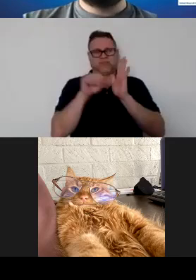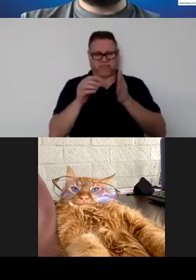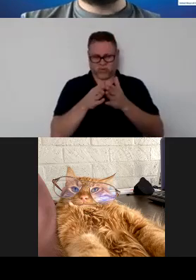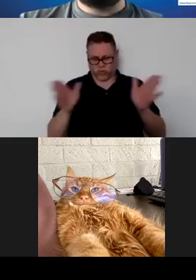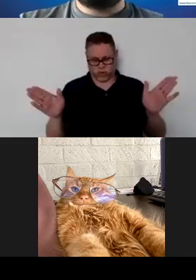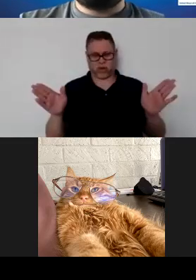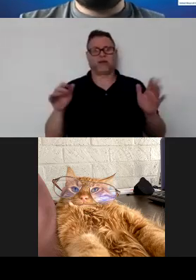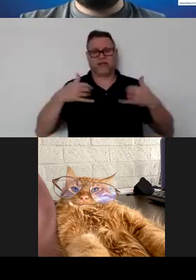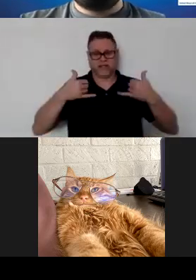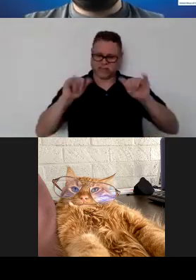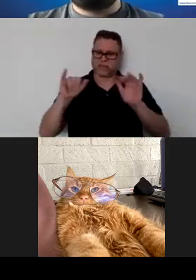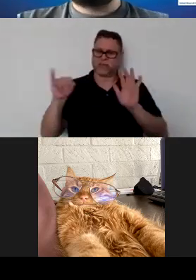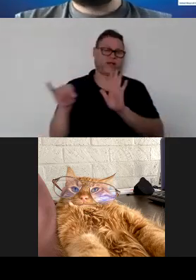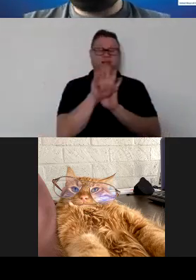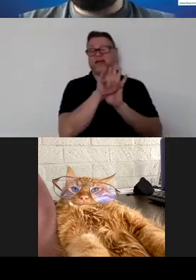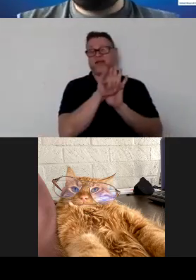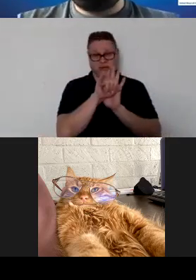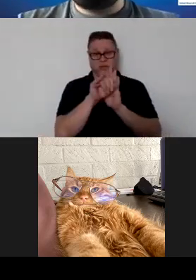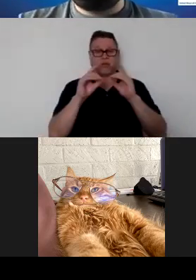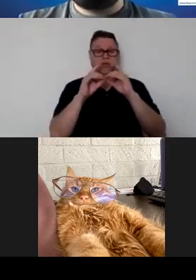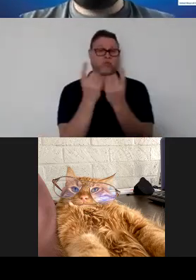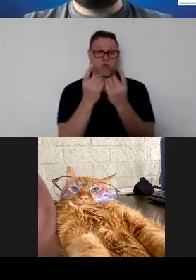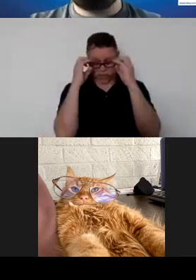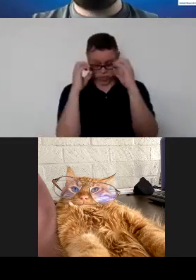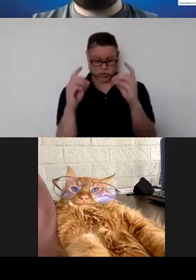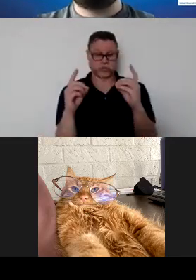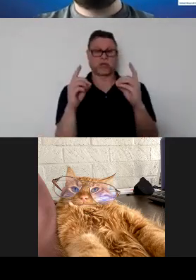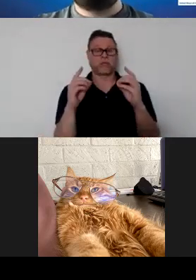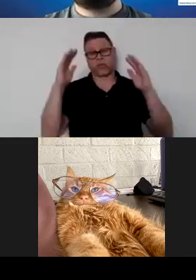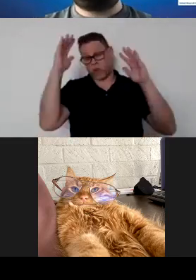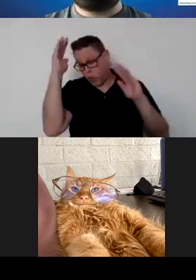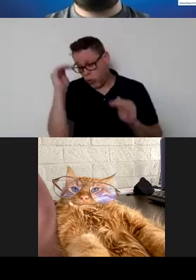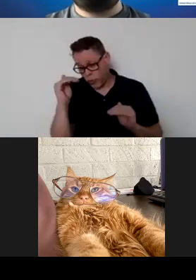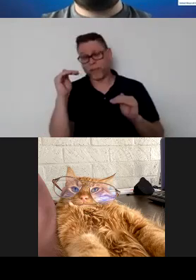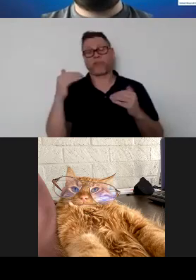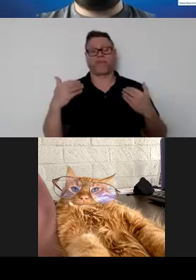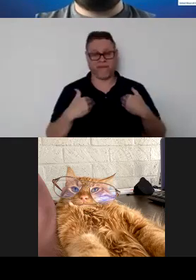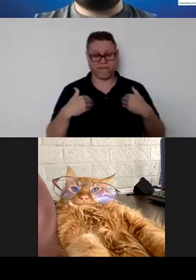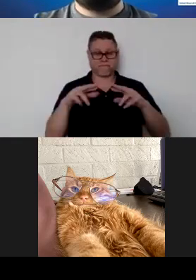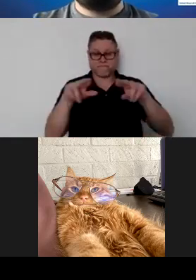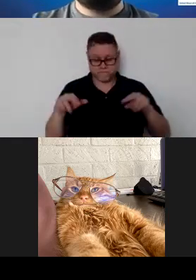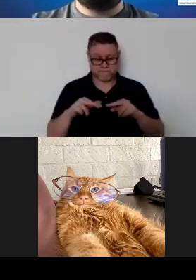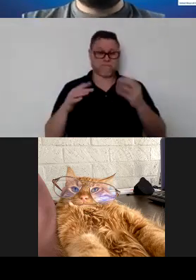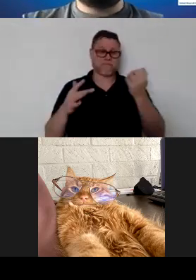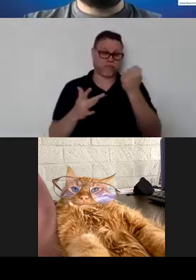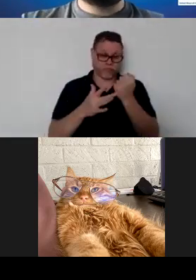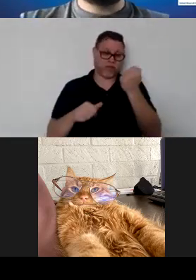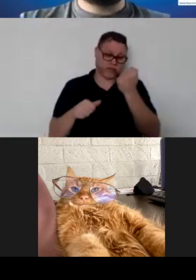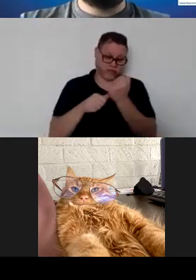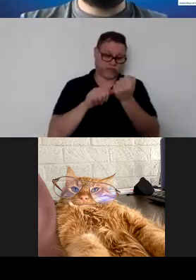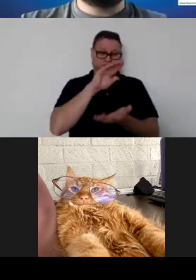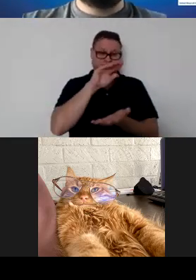being identified by the Department of Education, but the hope is to have those regional technical assistance centers